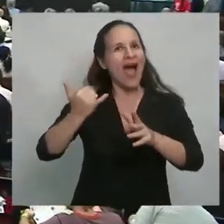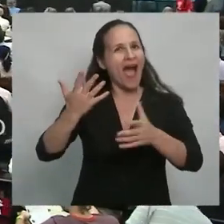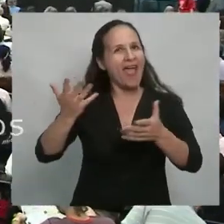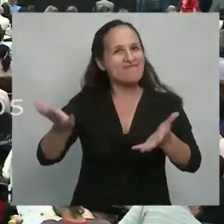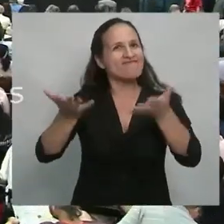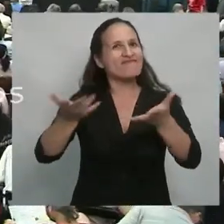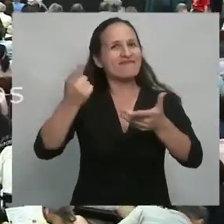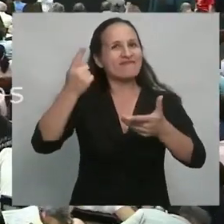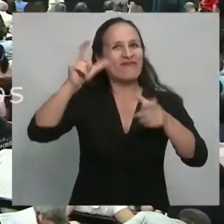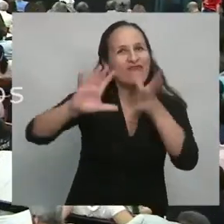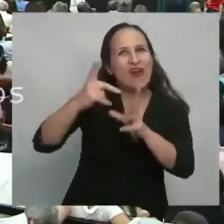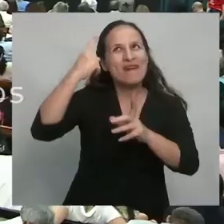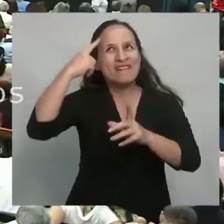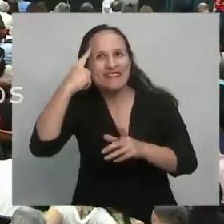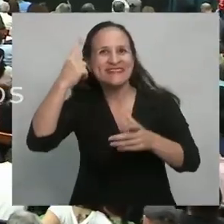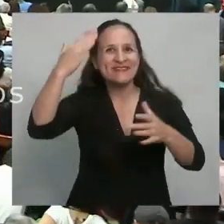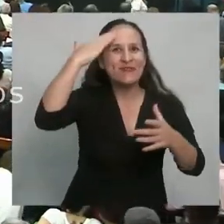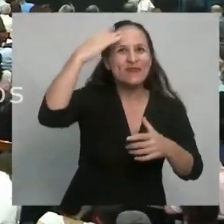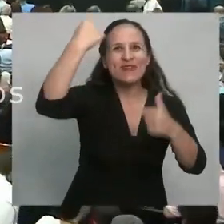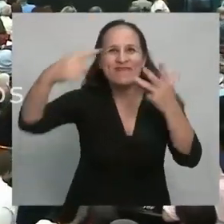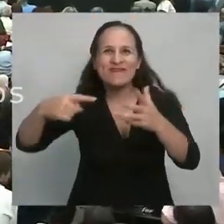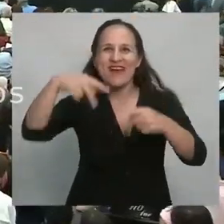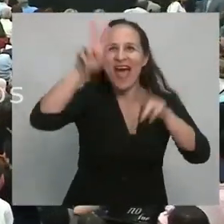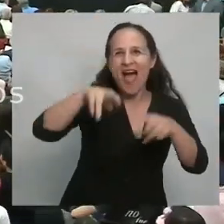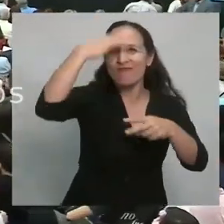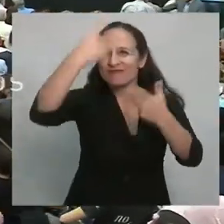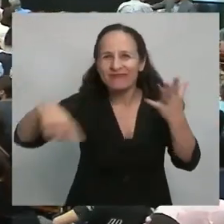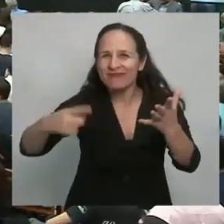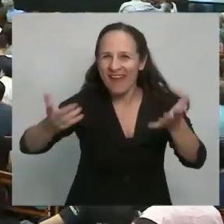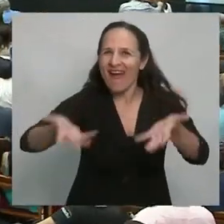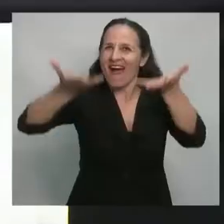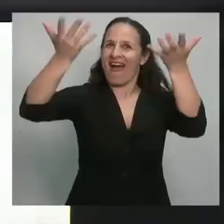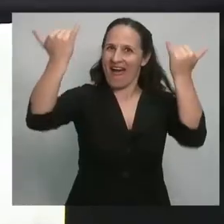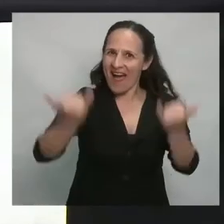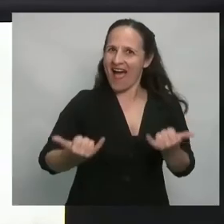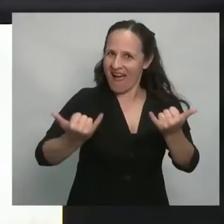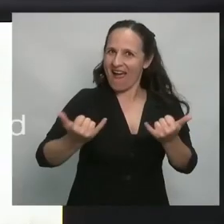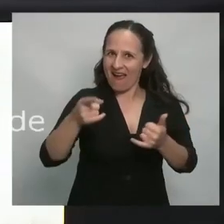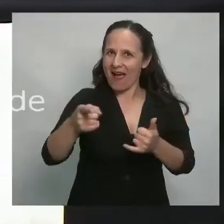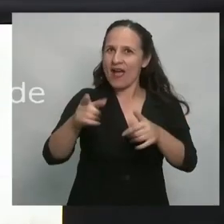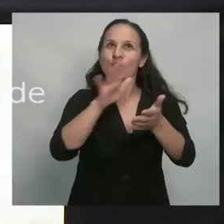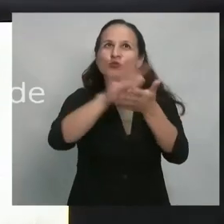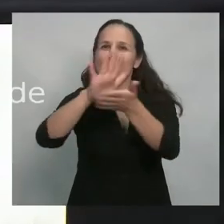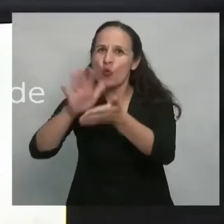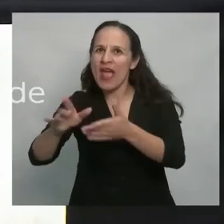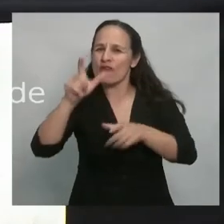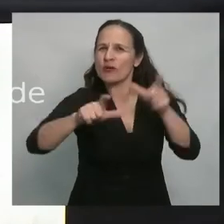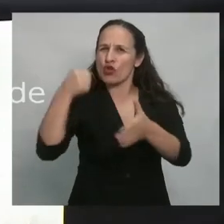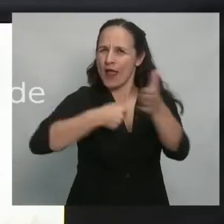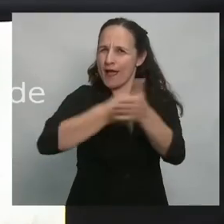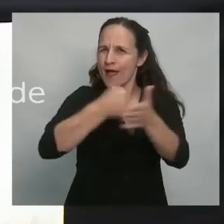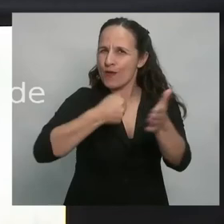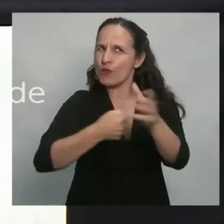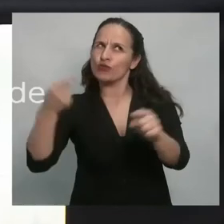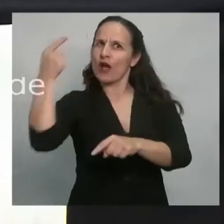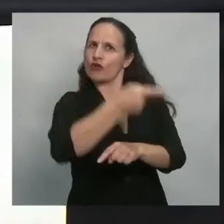art, and the continual production of new spaces of resistance for resilience, for dialogue, and